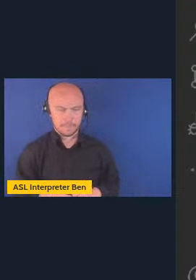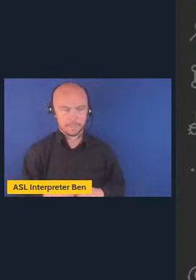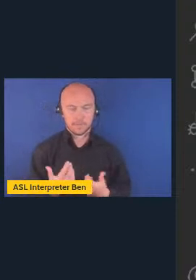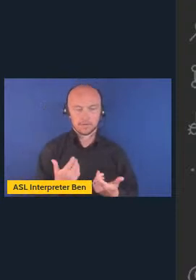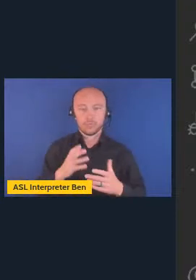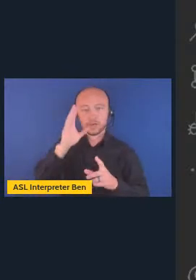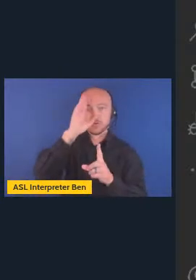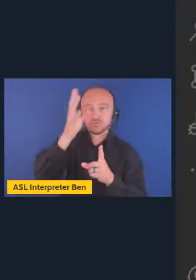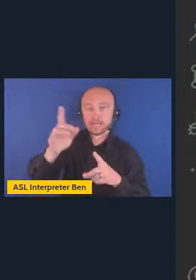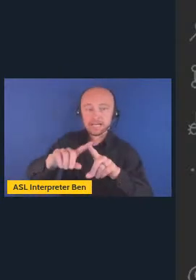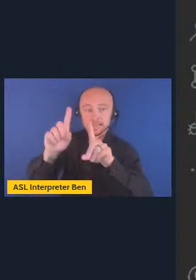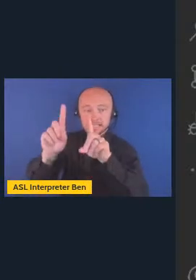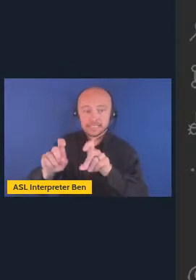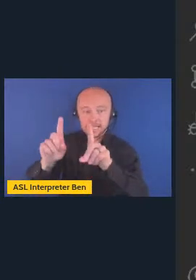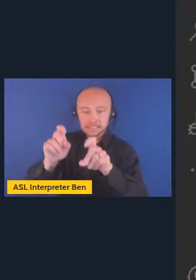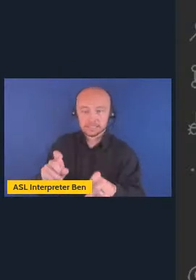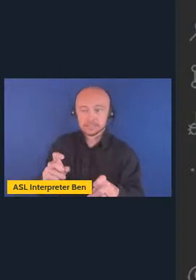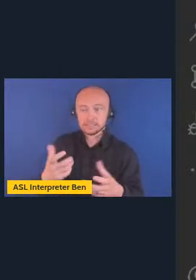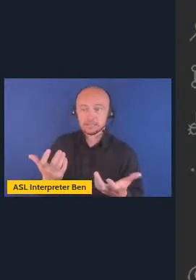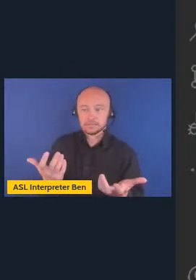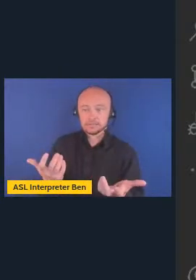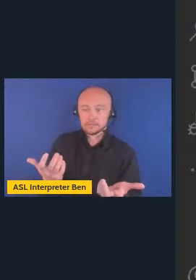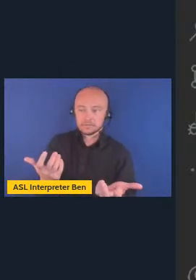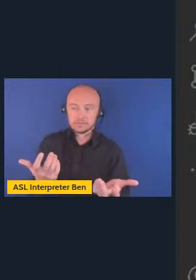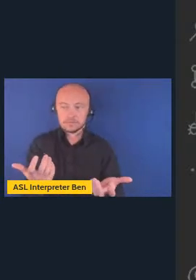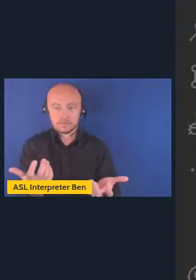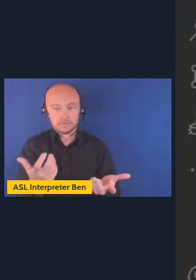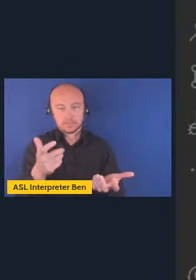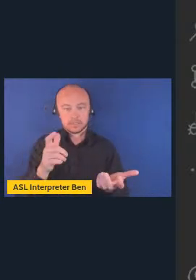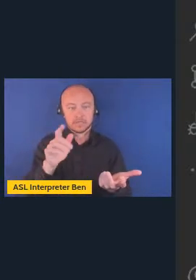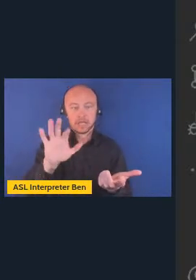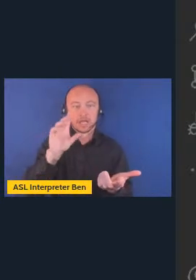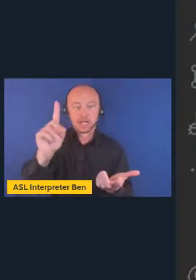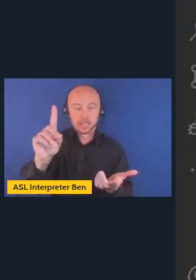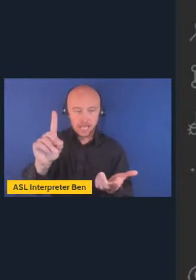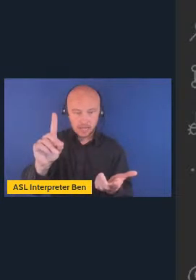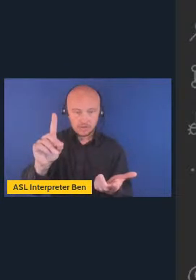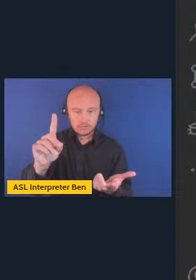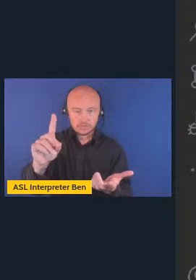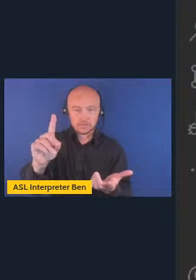tests using cloud primitives